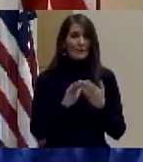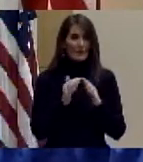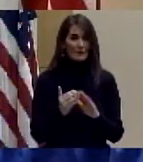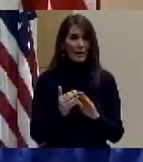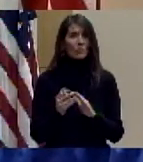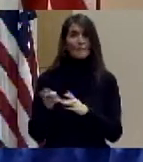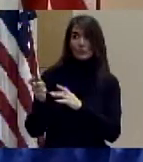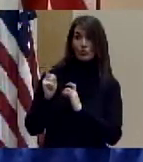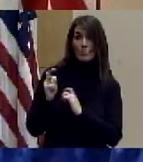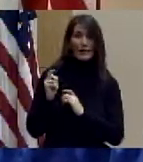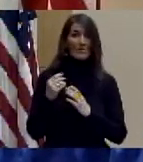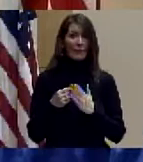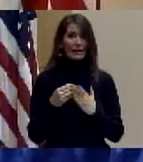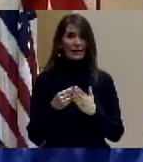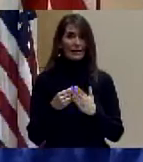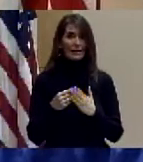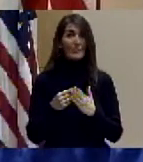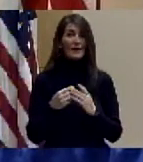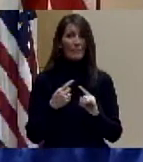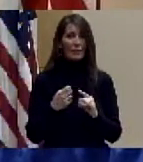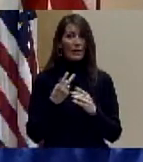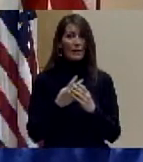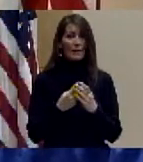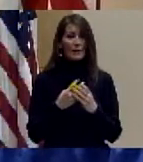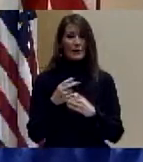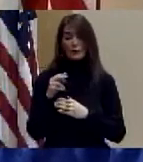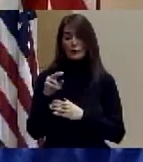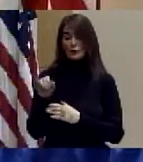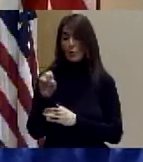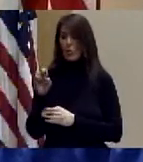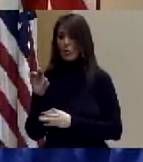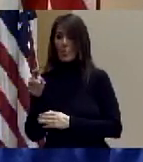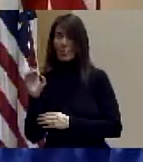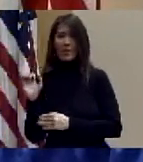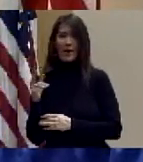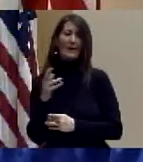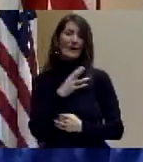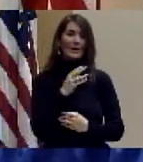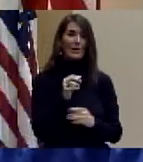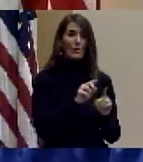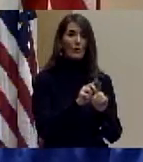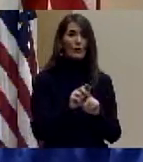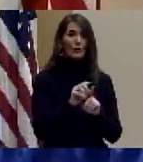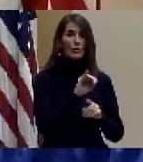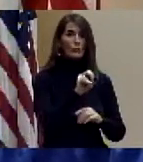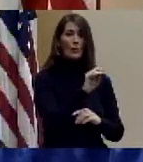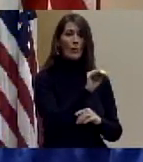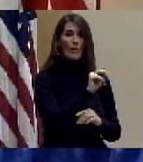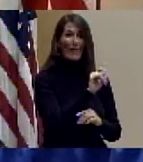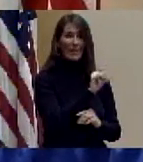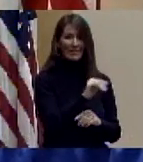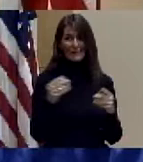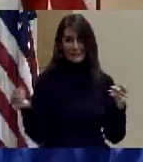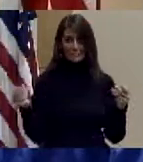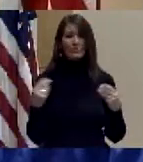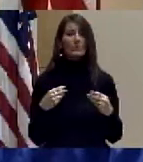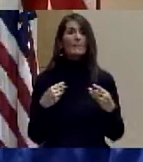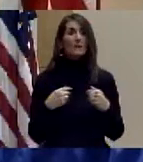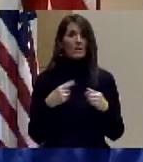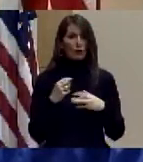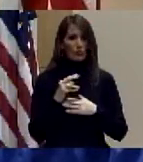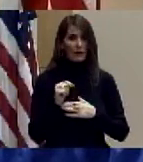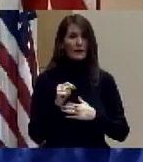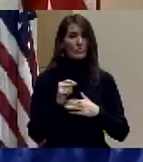grant funding with assistance from both Senator Joe Robach and Assembly Majority Leader Joe Morelli to explore and